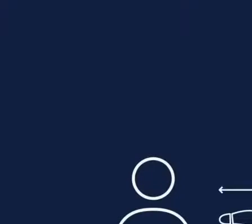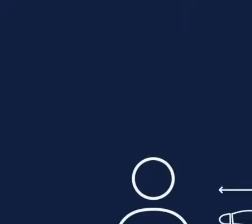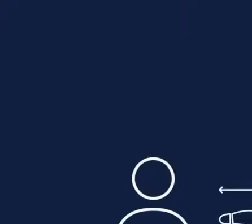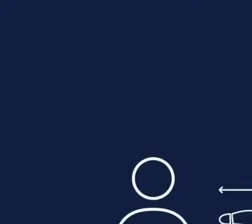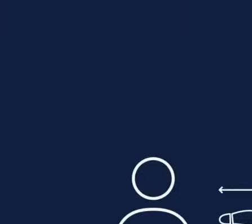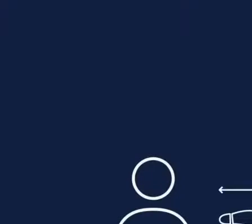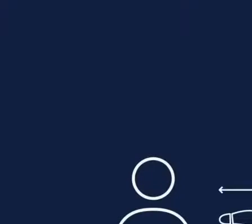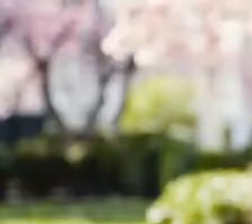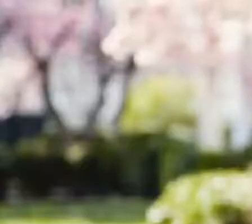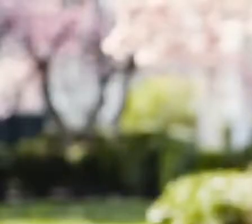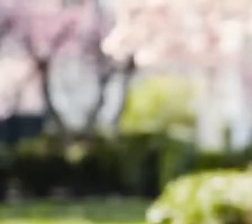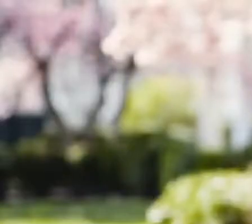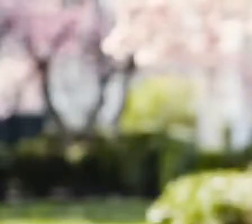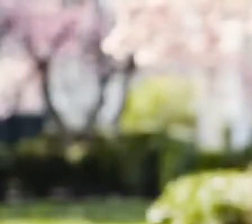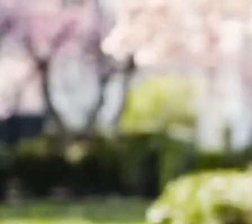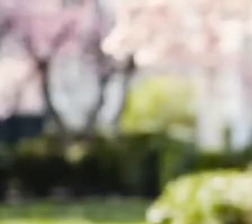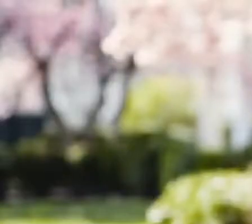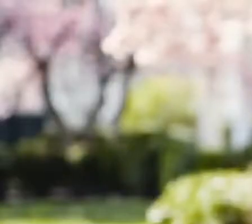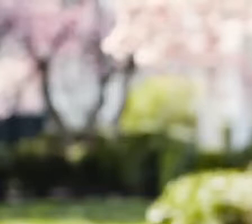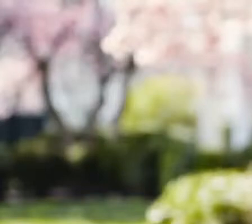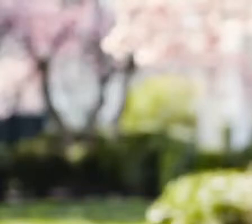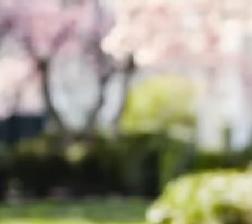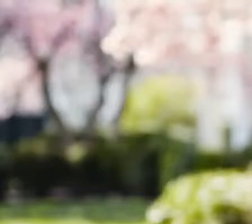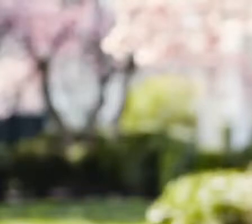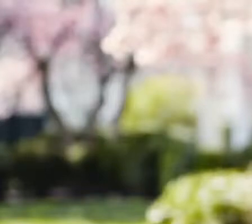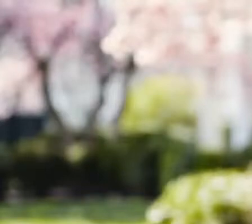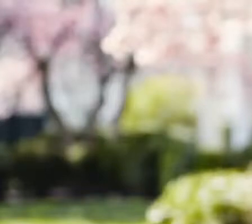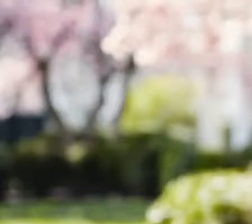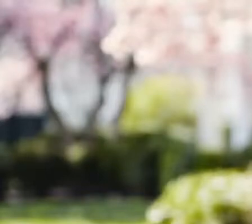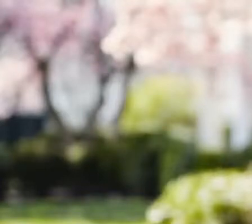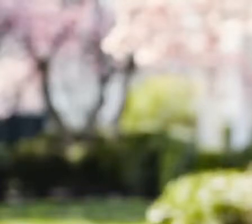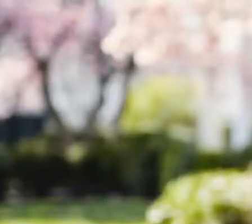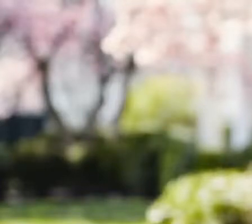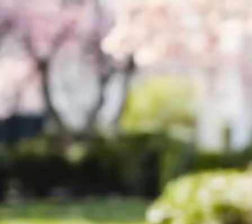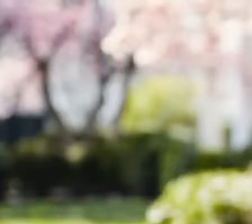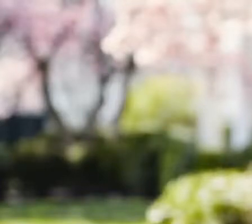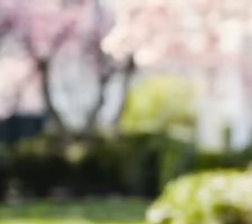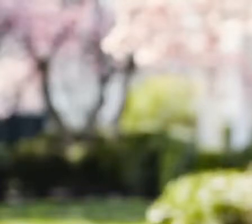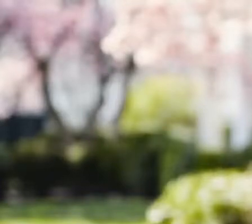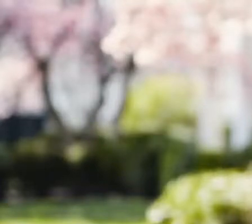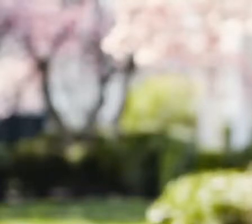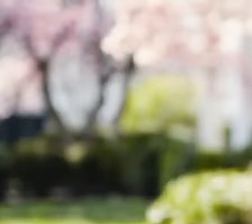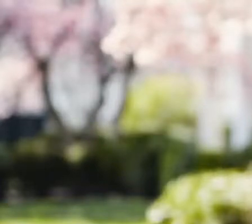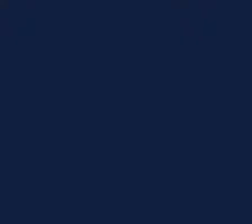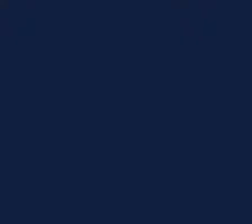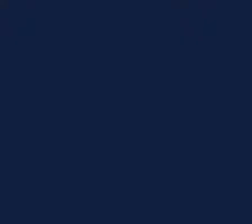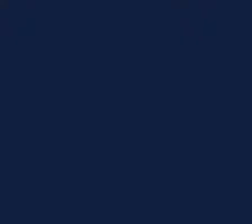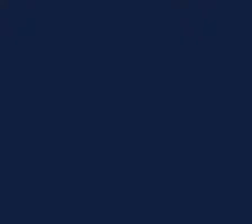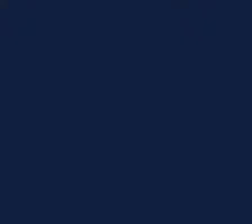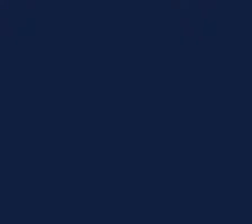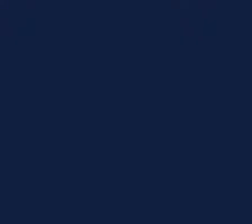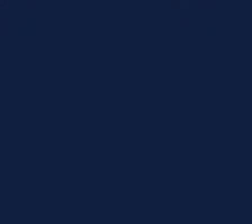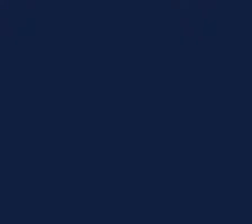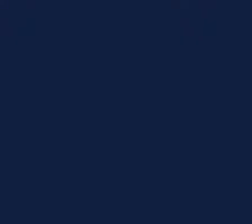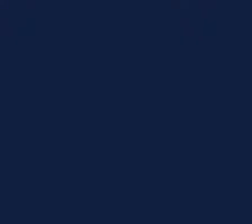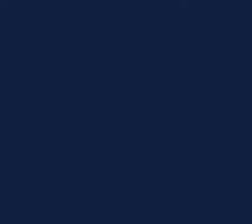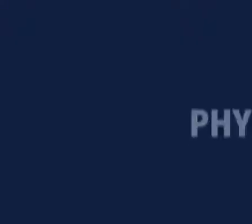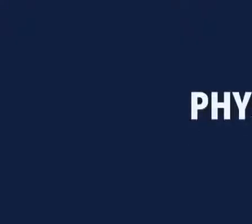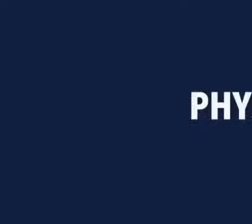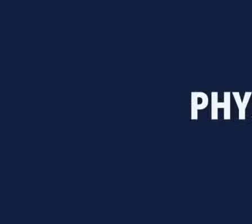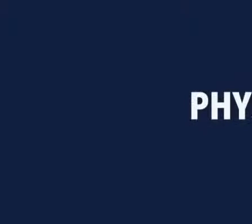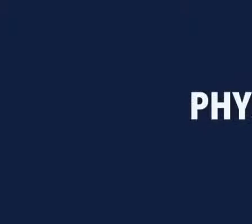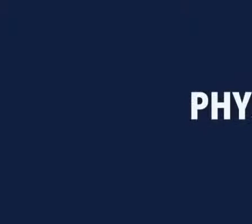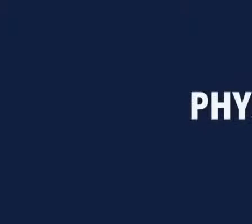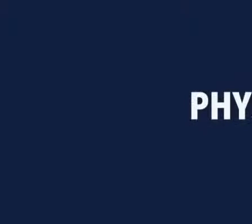least 6 feet apart. Not going to bars, not going to restaurants, not going to theaters where there are a lot of people. It all just means